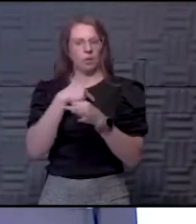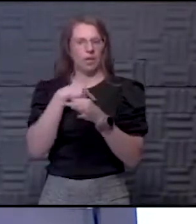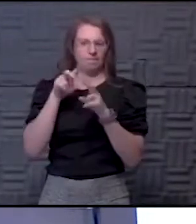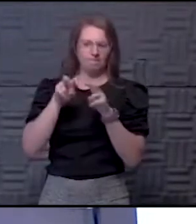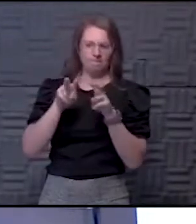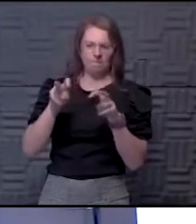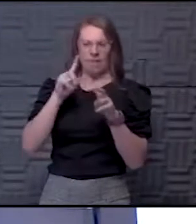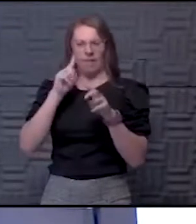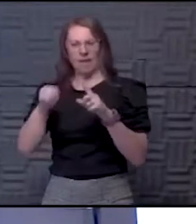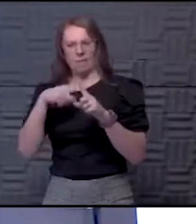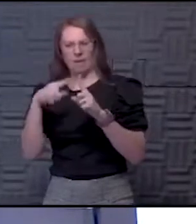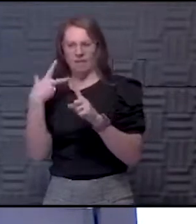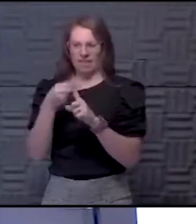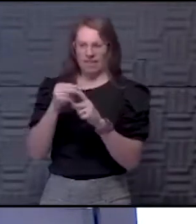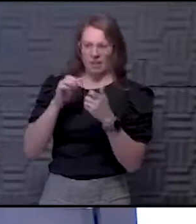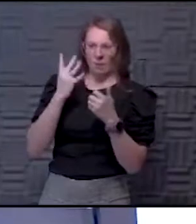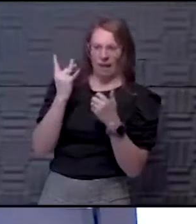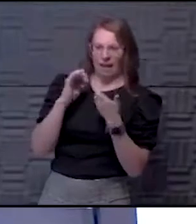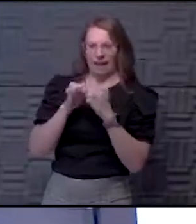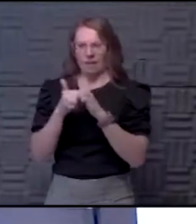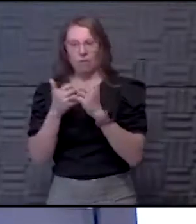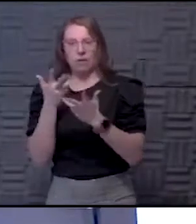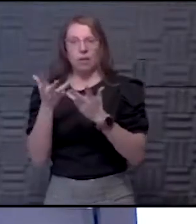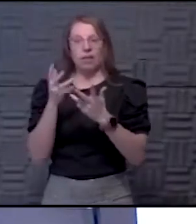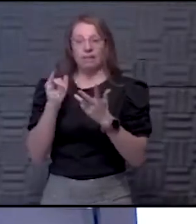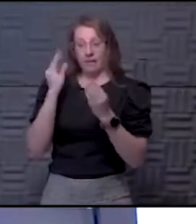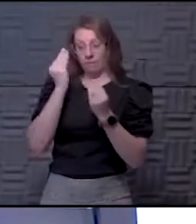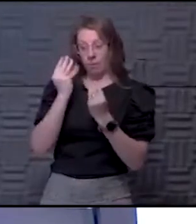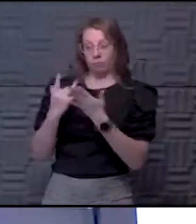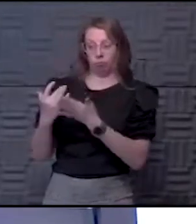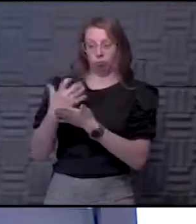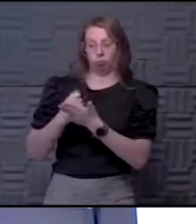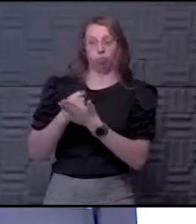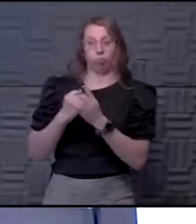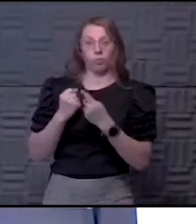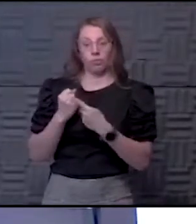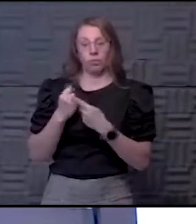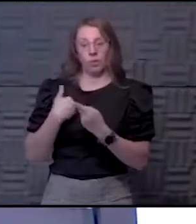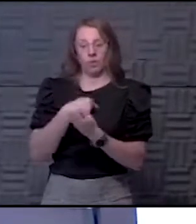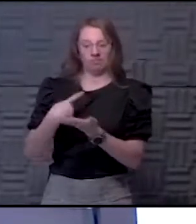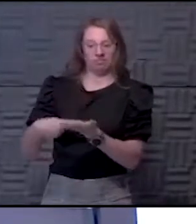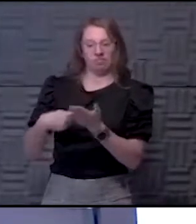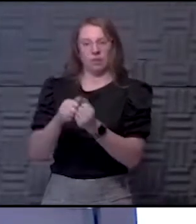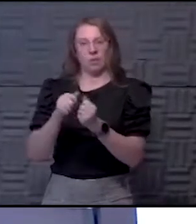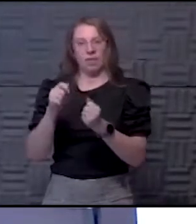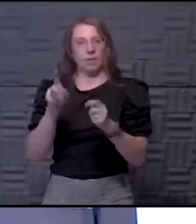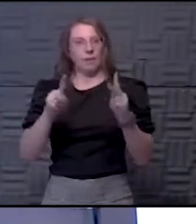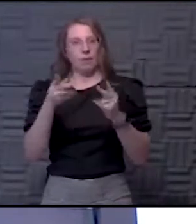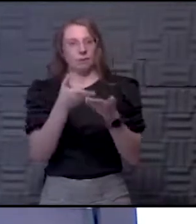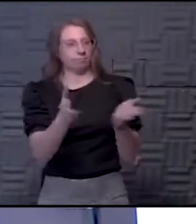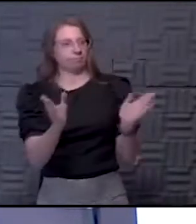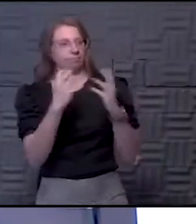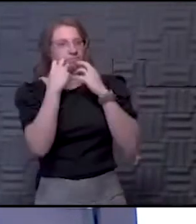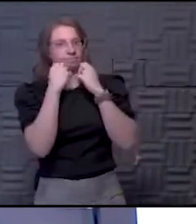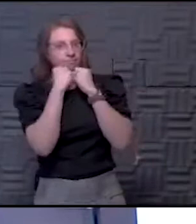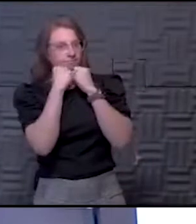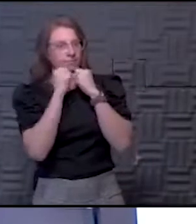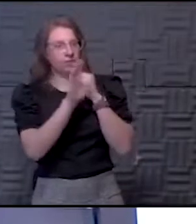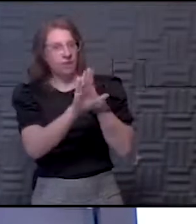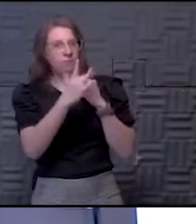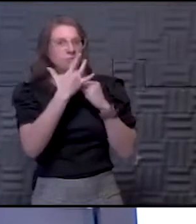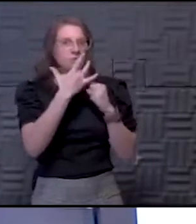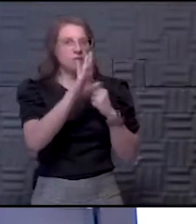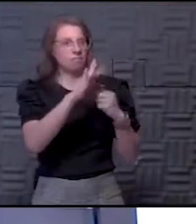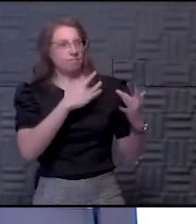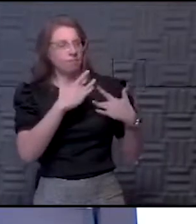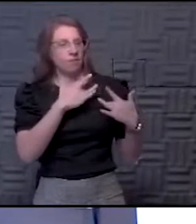vaccinations and what to do with that information as we're talking to those we love and care about around their preferences and concerns with the